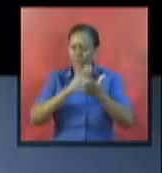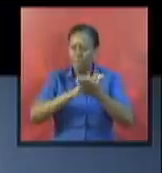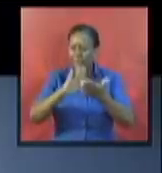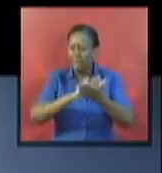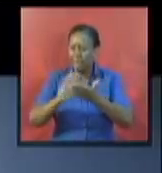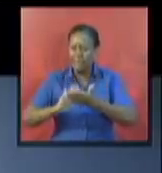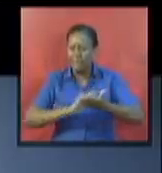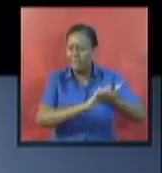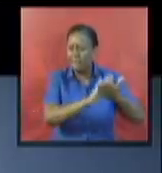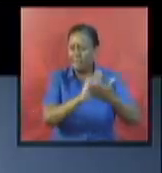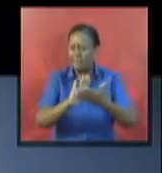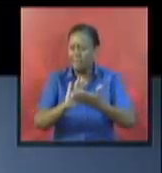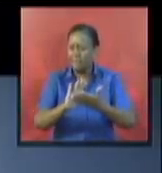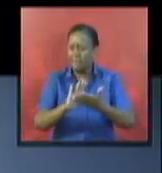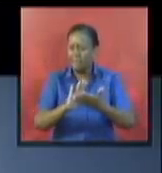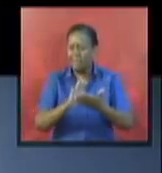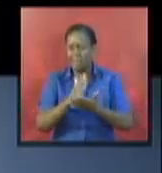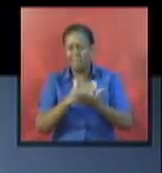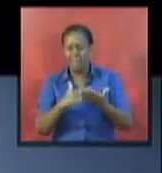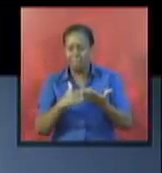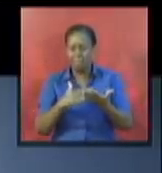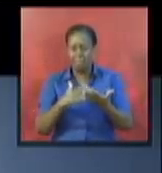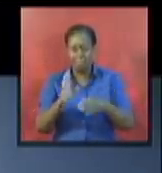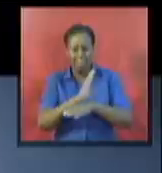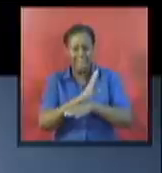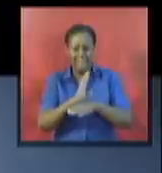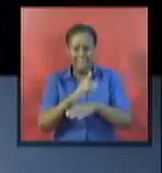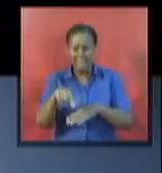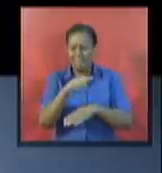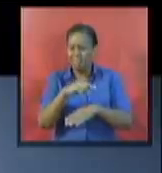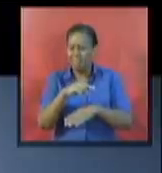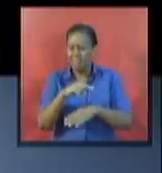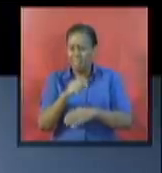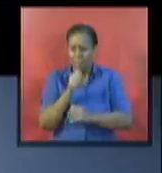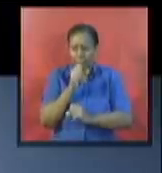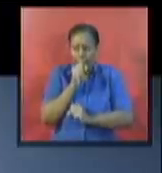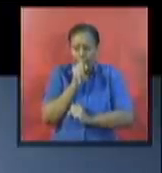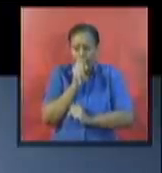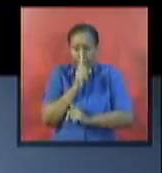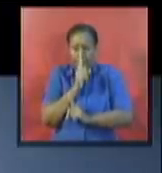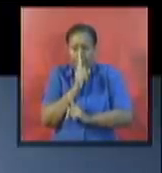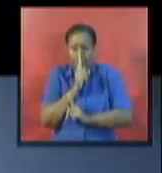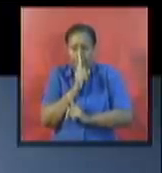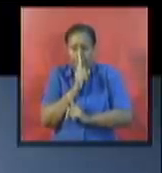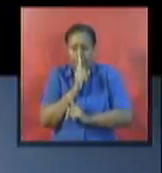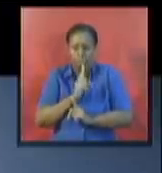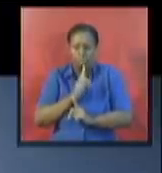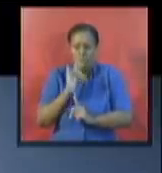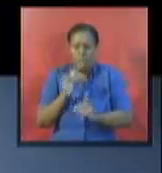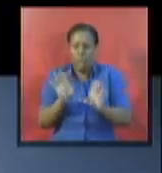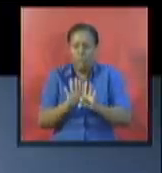Some establishments are withholding information, not shutting down, and asking employees just to remain vigilant to protect